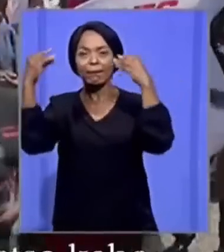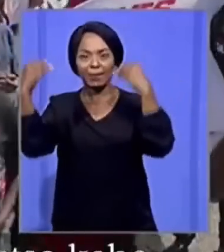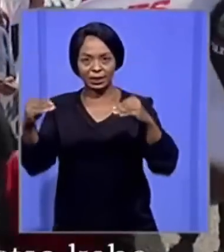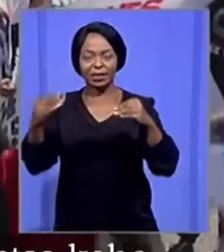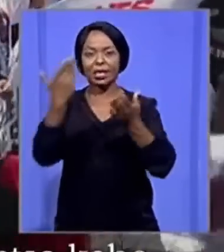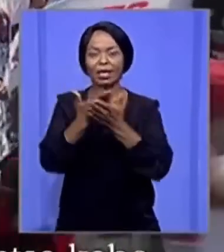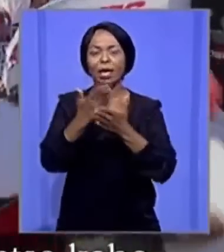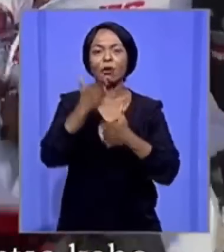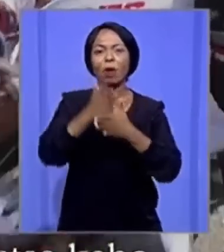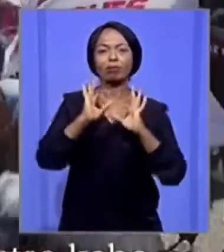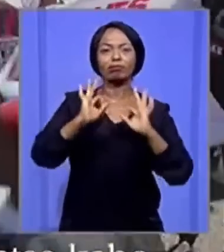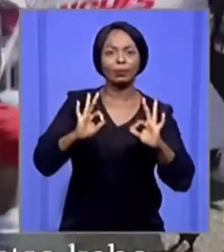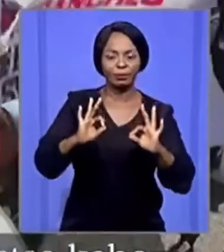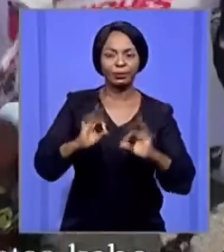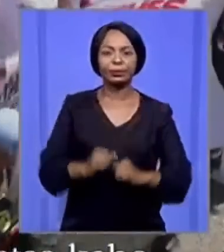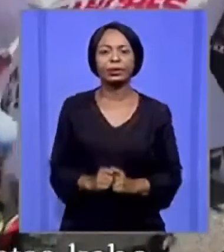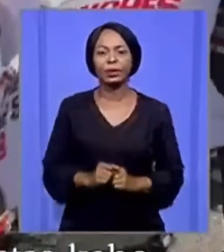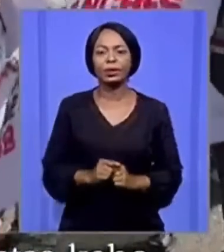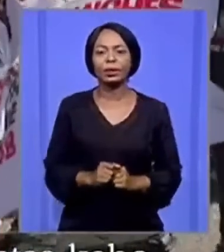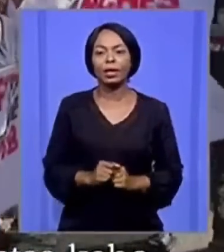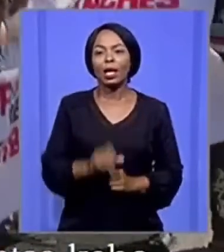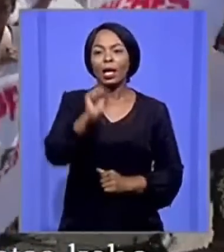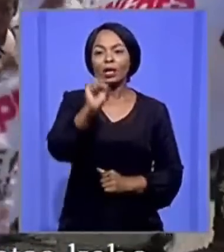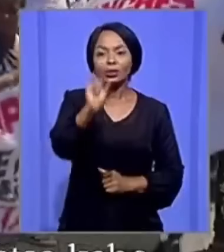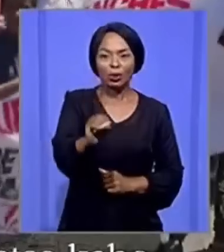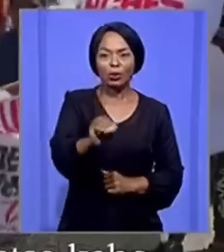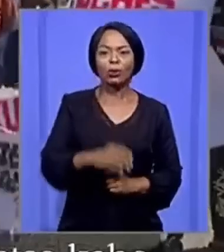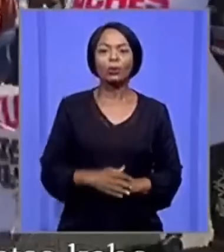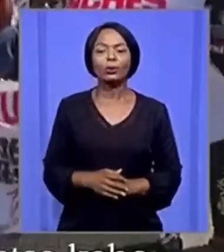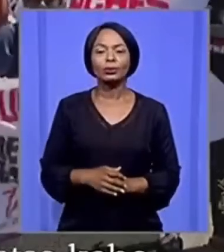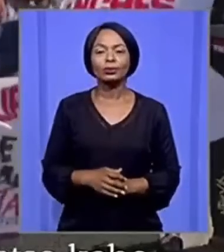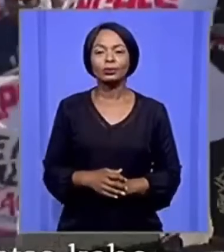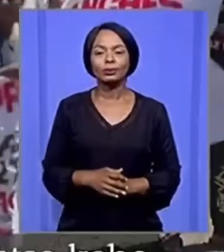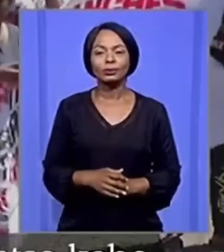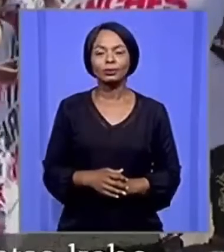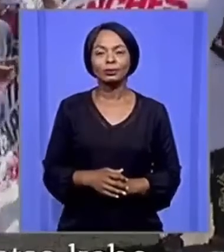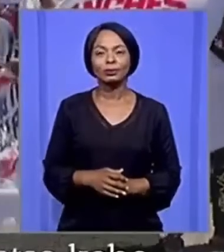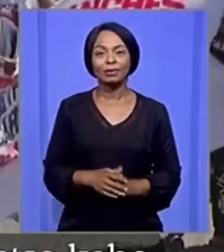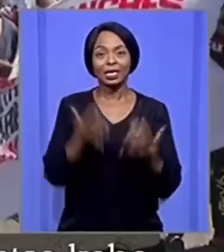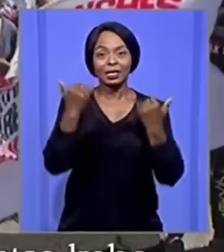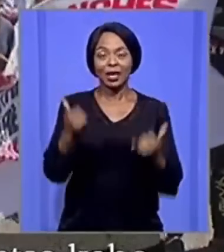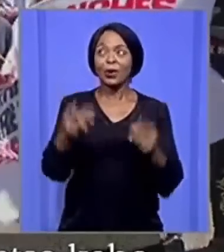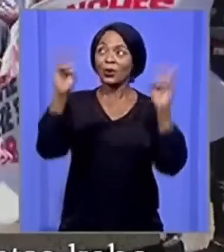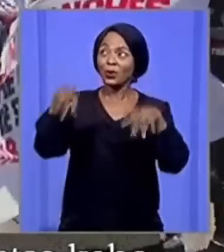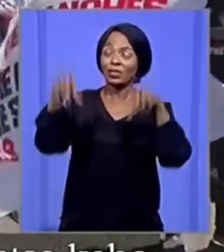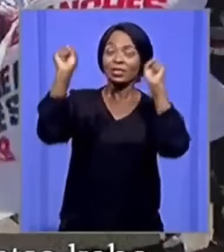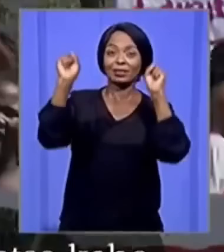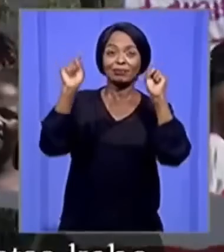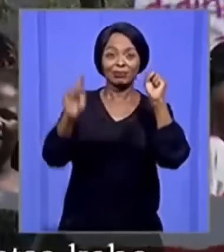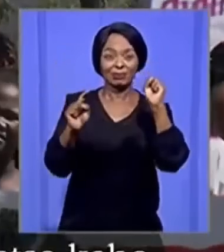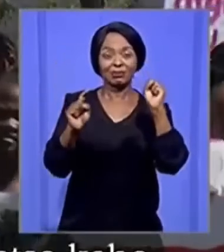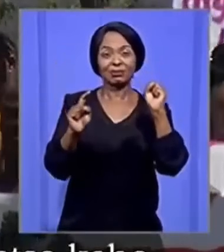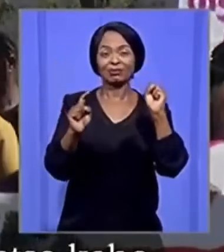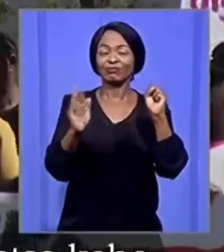mogolo tshwanetse di šome ka gone ka gore gone jalo go na le load shedding o tshwanetse gore